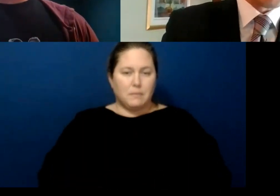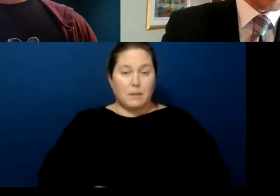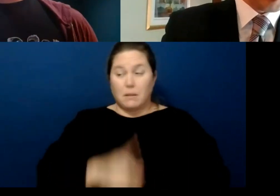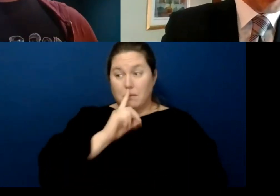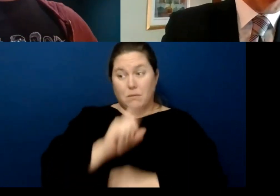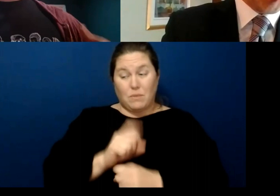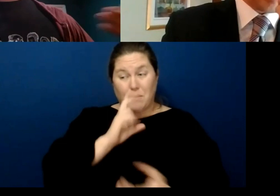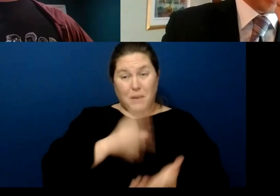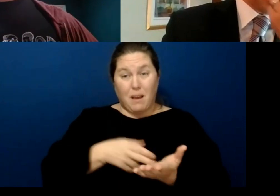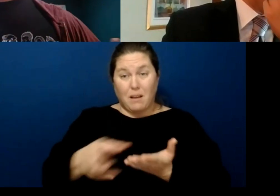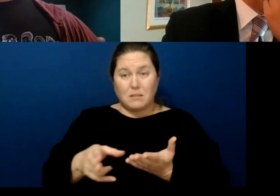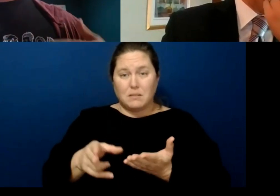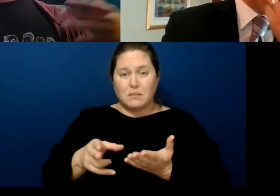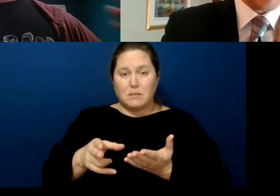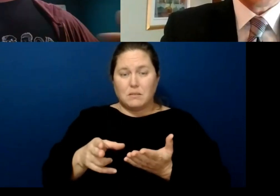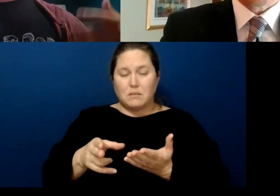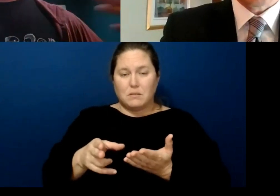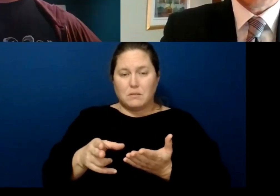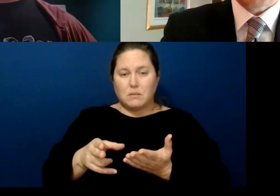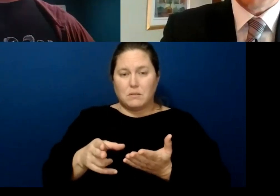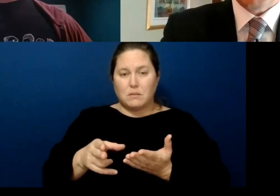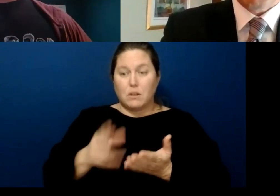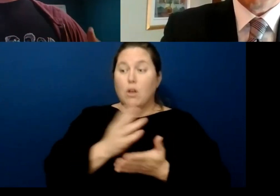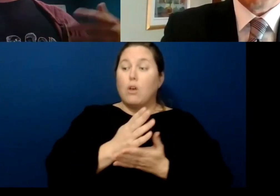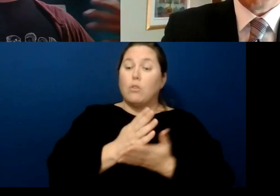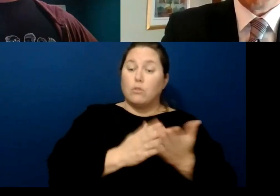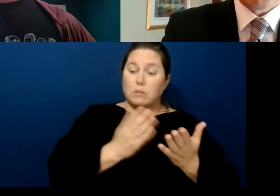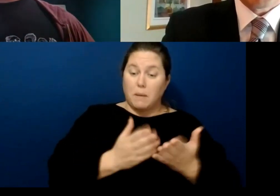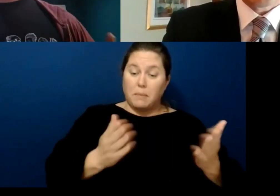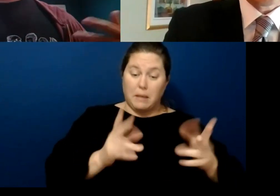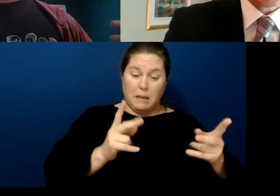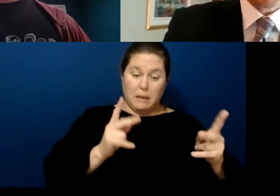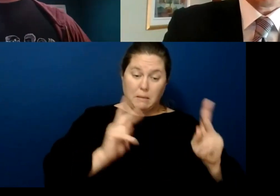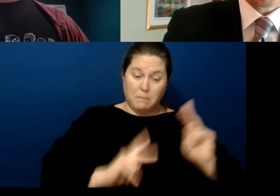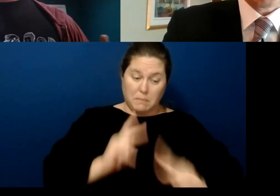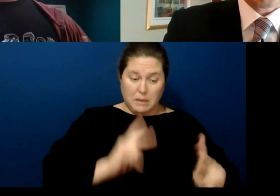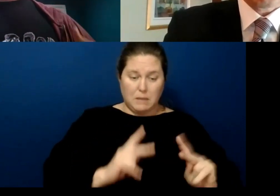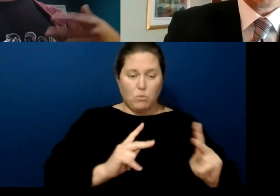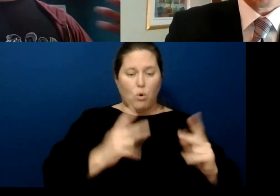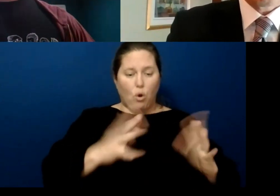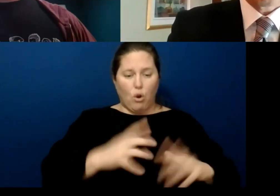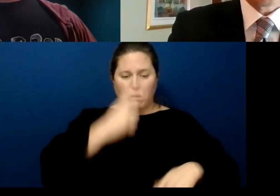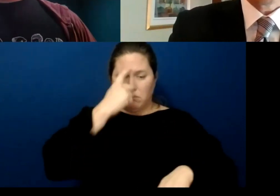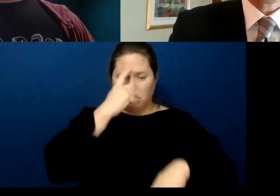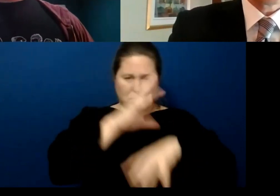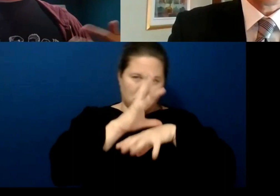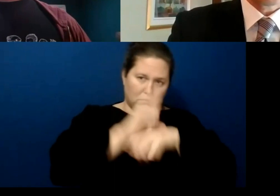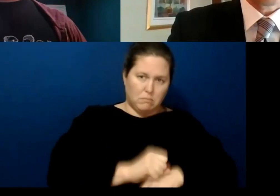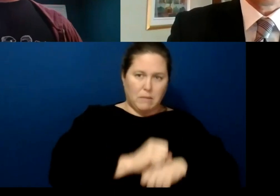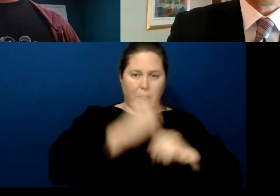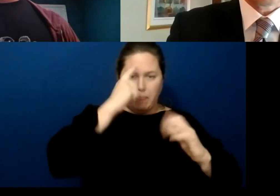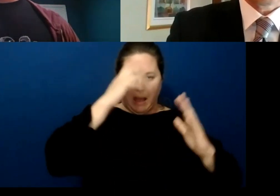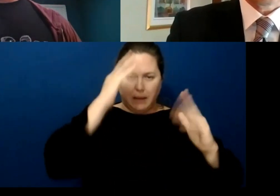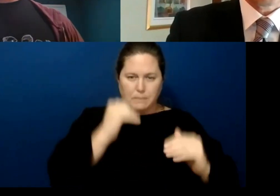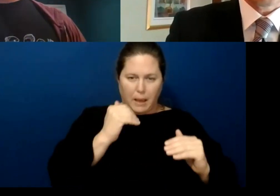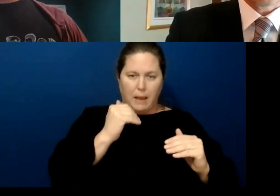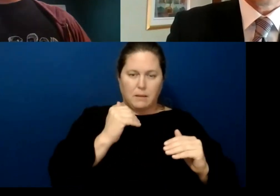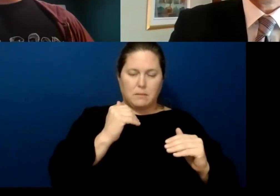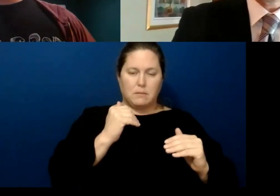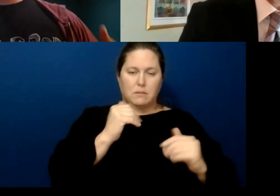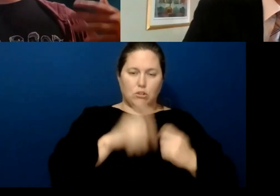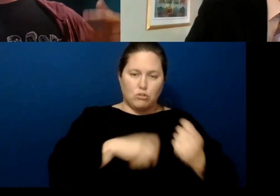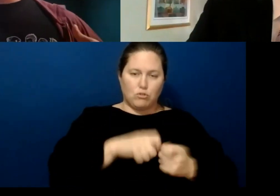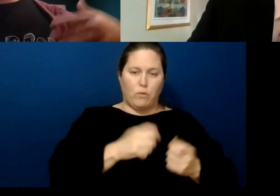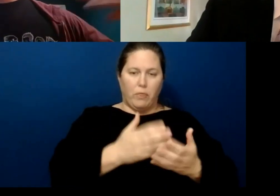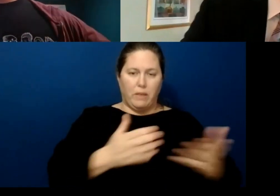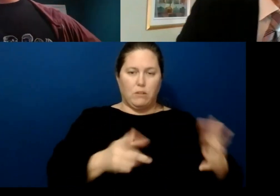honest, there's certain things where people are playing games and they kind of get trained or conditioned to expect certain things or to learn certain things within a